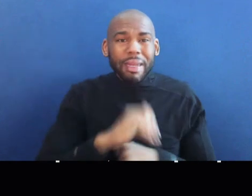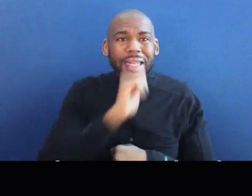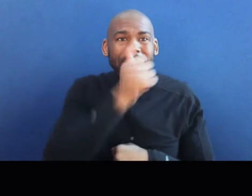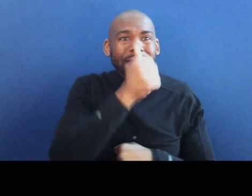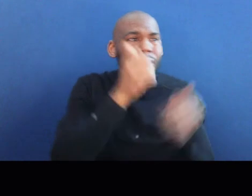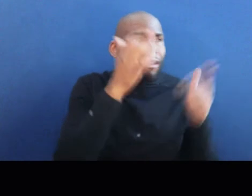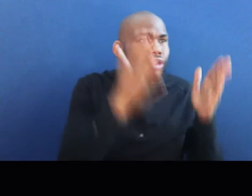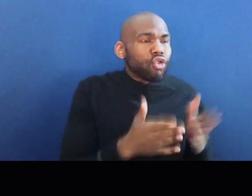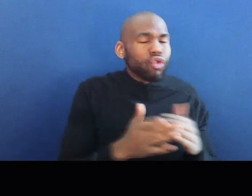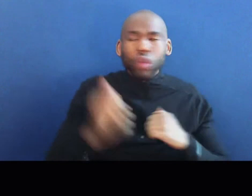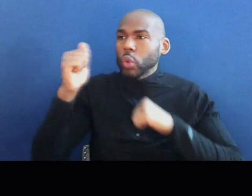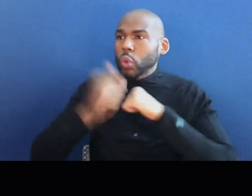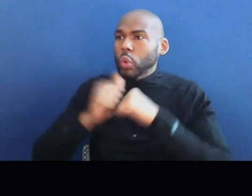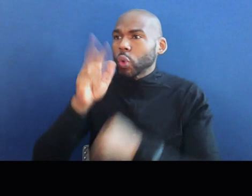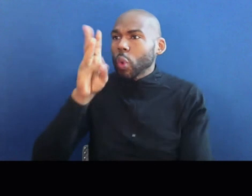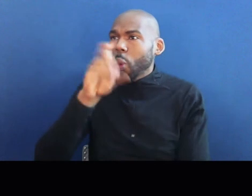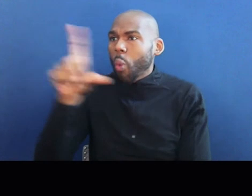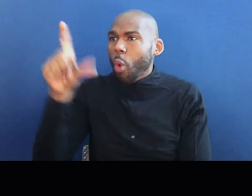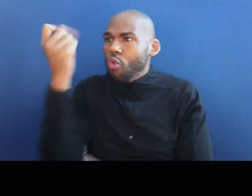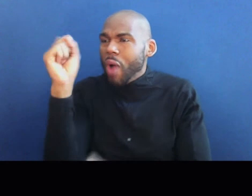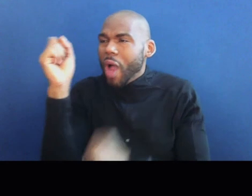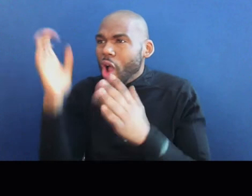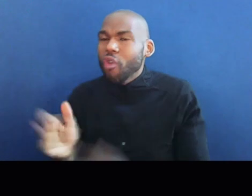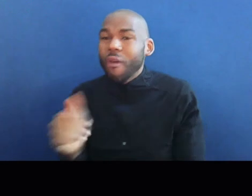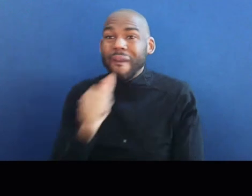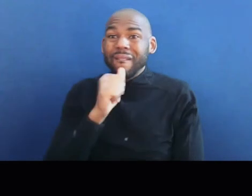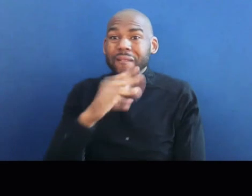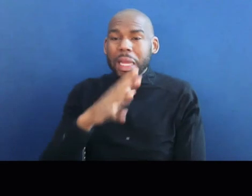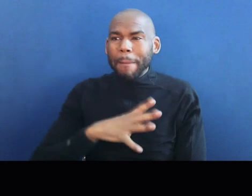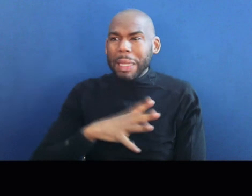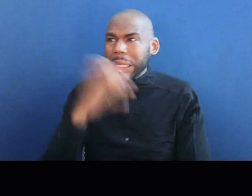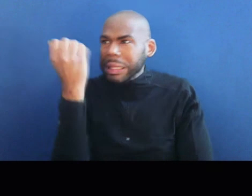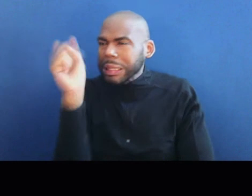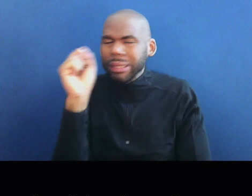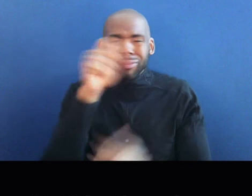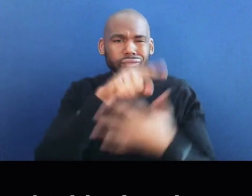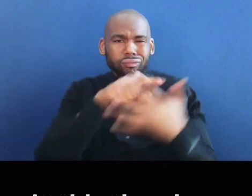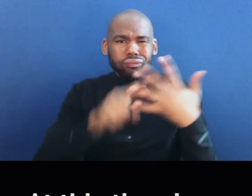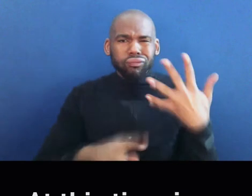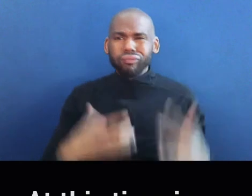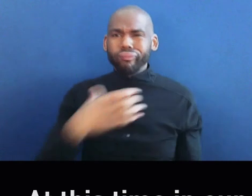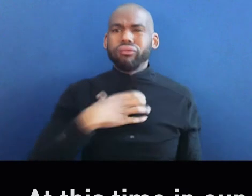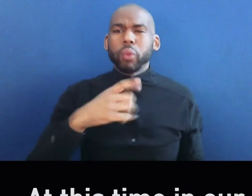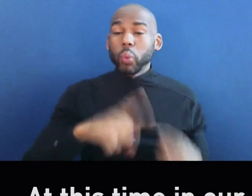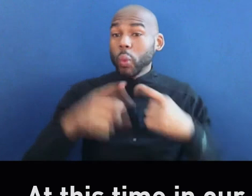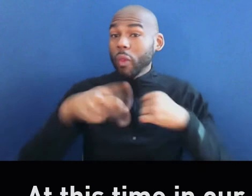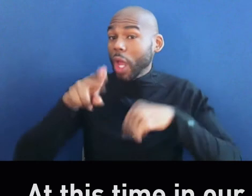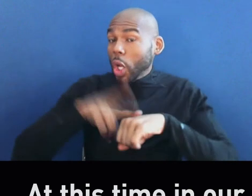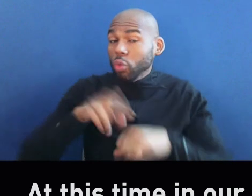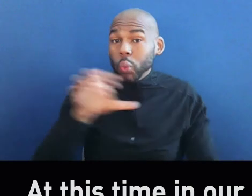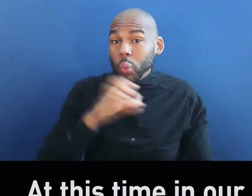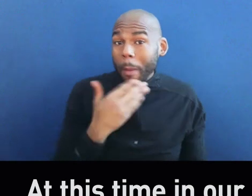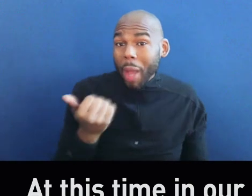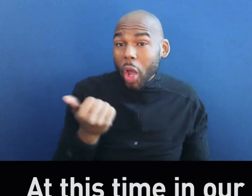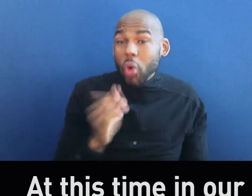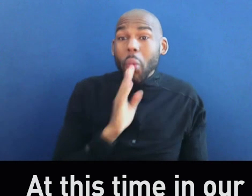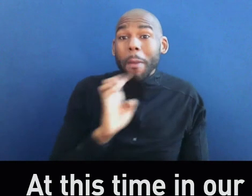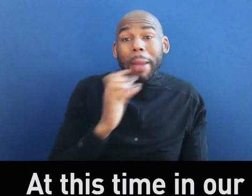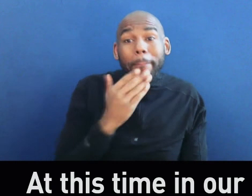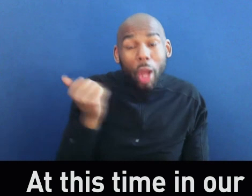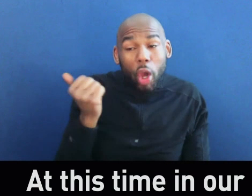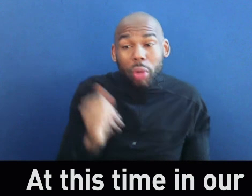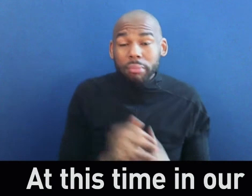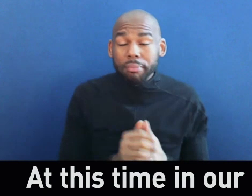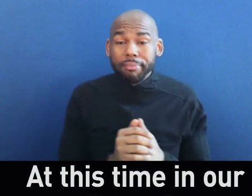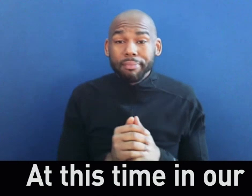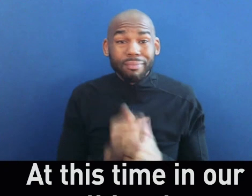feminists, each arose as response and appeal to the nation. Do better. Be better. However, even in those moments, the